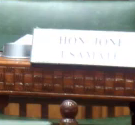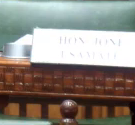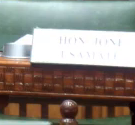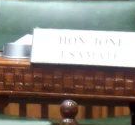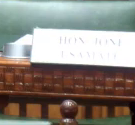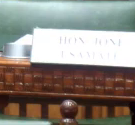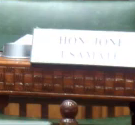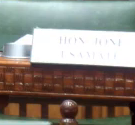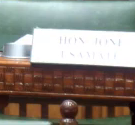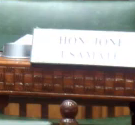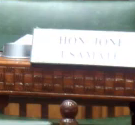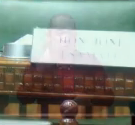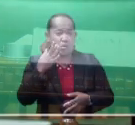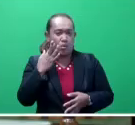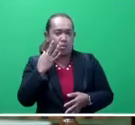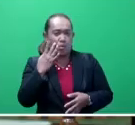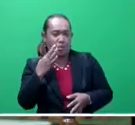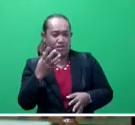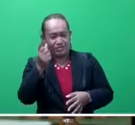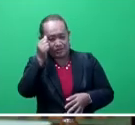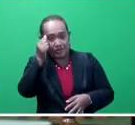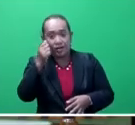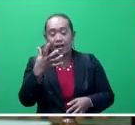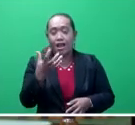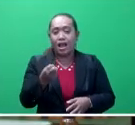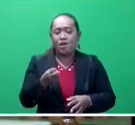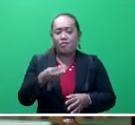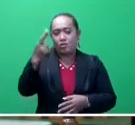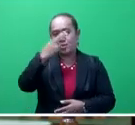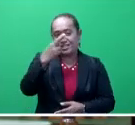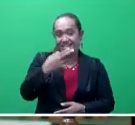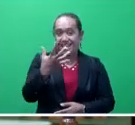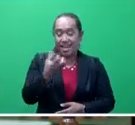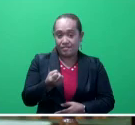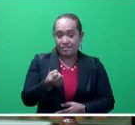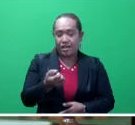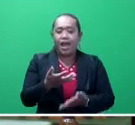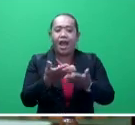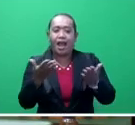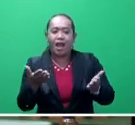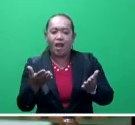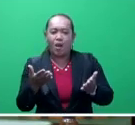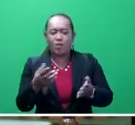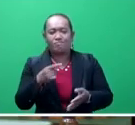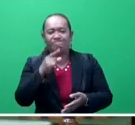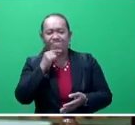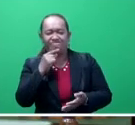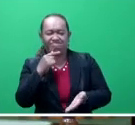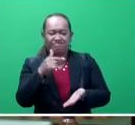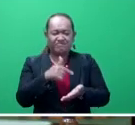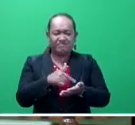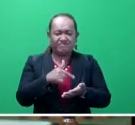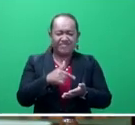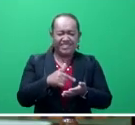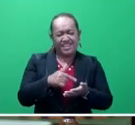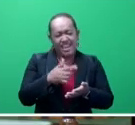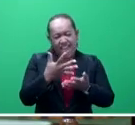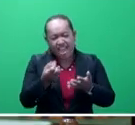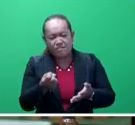key focus for the medium term. Risks emanating from contingent liabilities also have to be managed to avoid